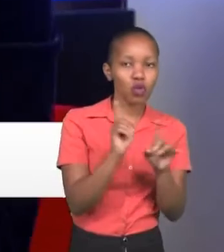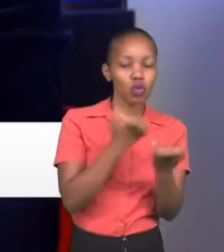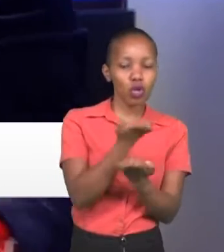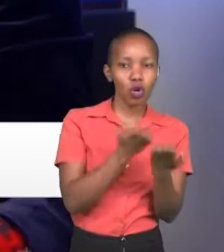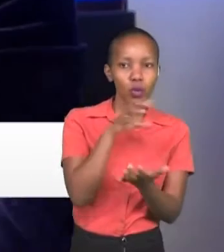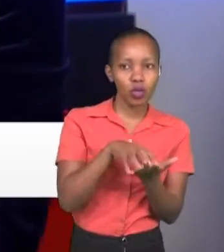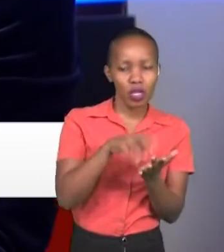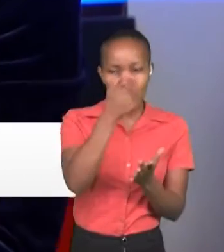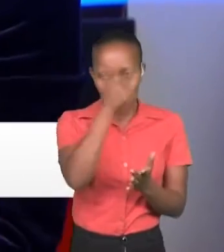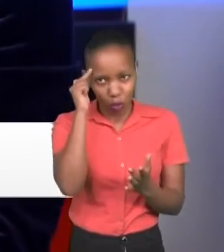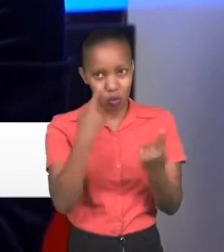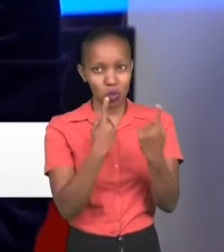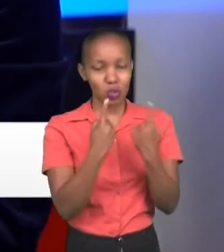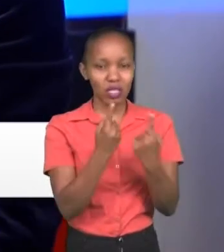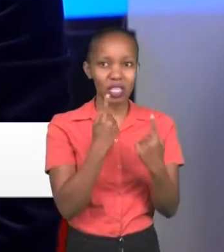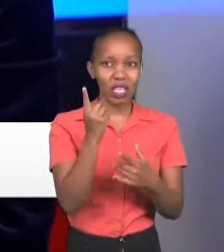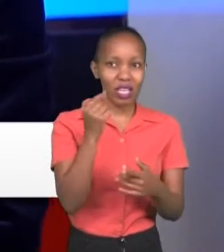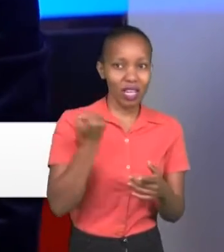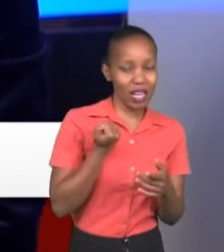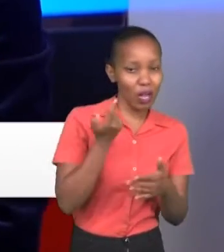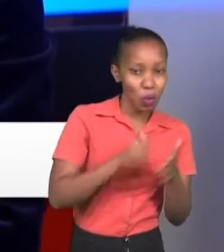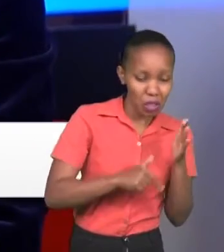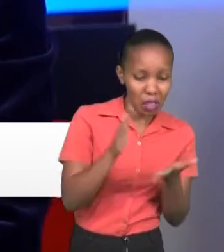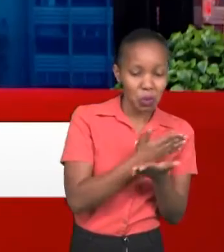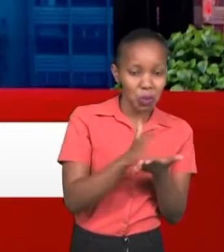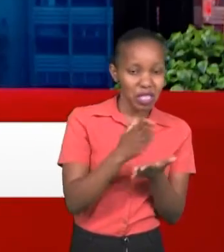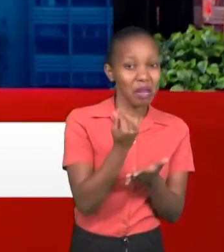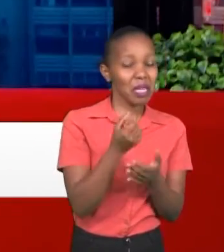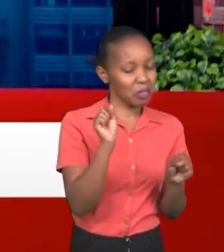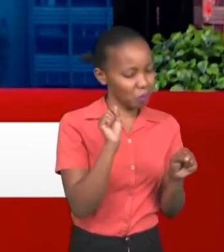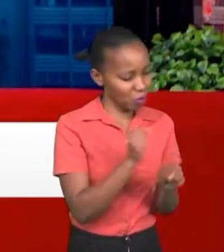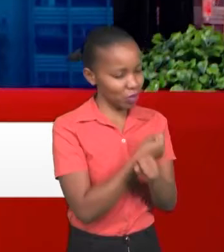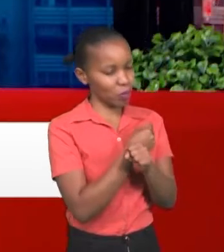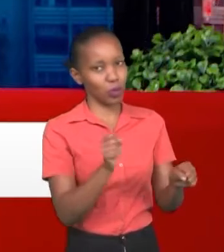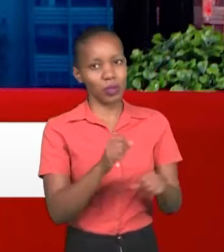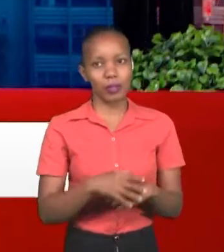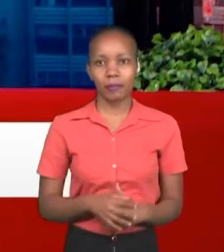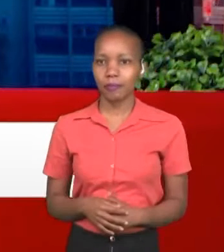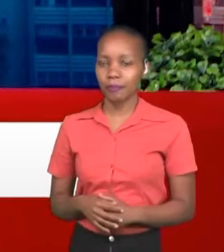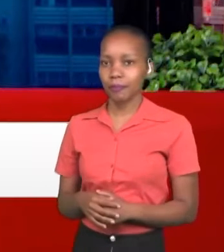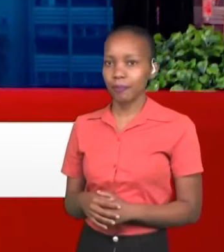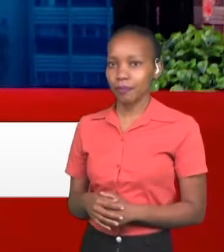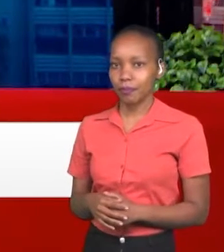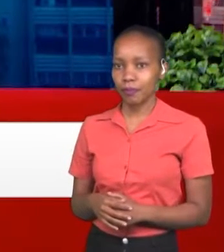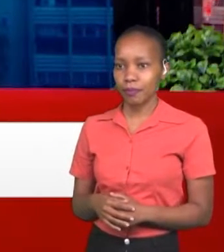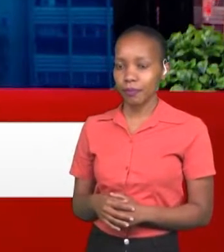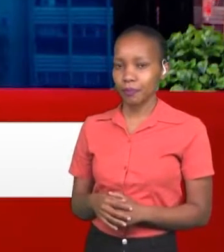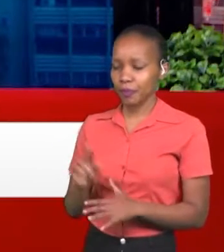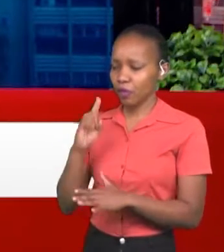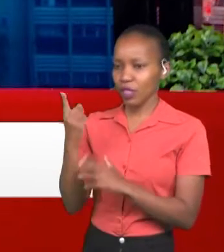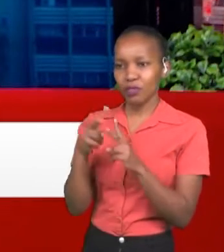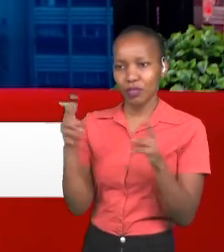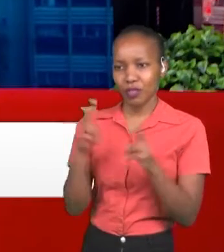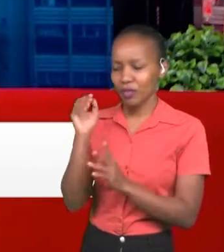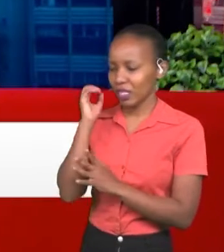situation? Sikizu kiambia dema, tunazashaya bills. Atakutoka mbae. I think one of the factors, first of all, you know, it's sad. We might